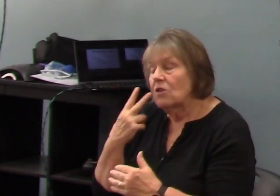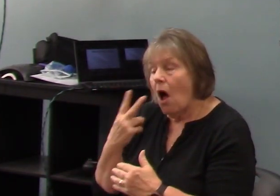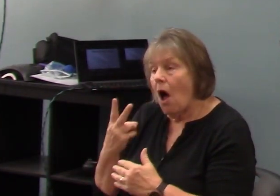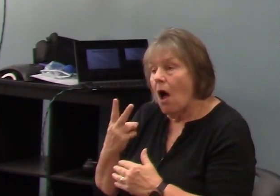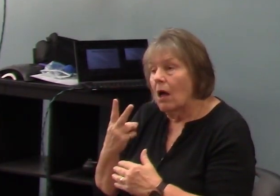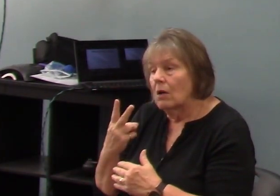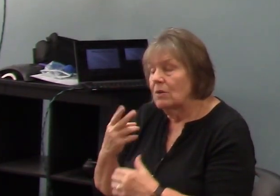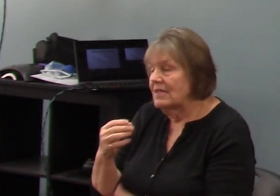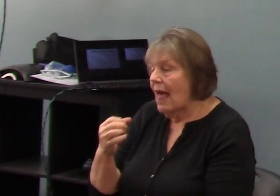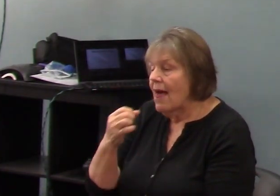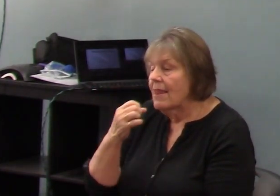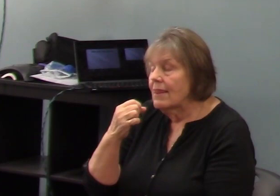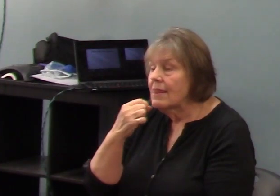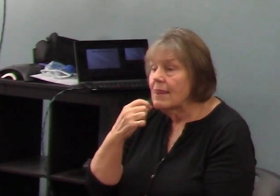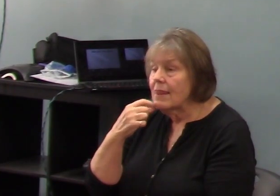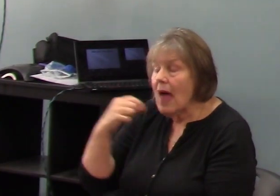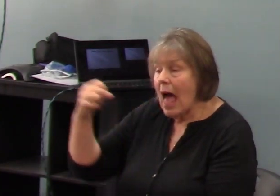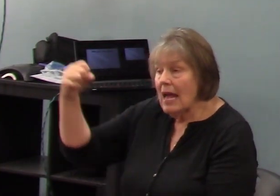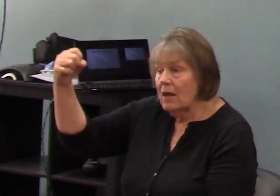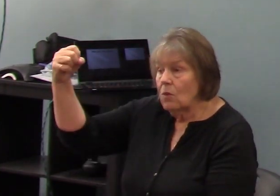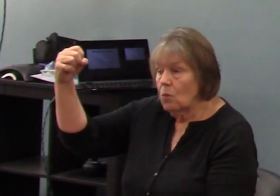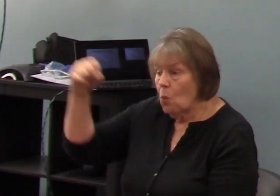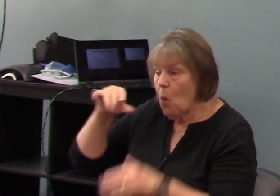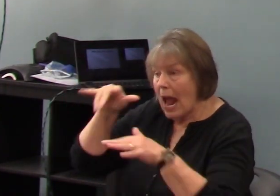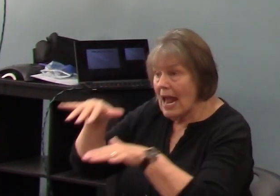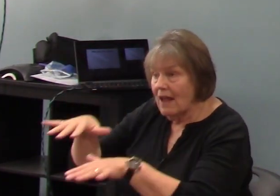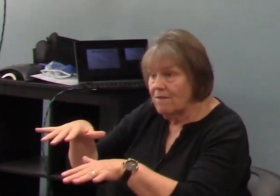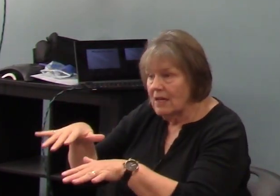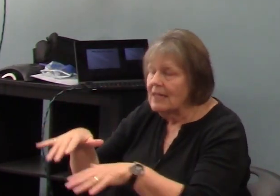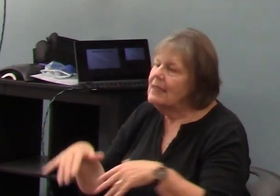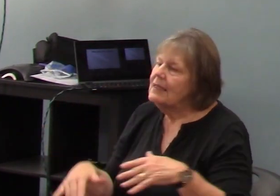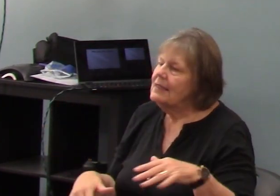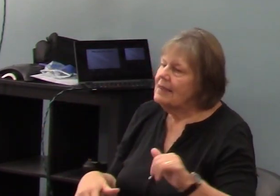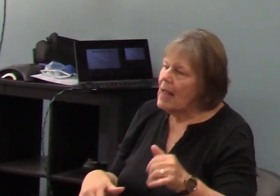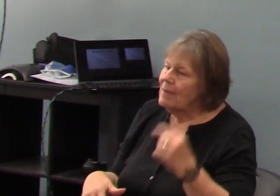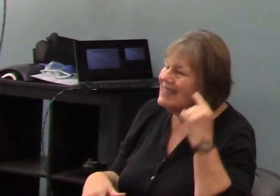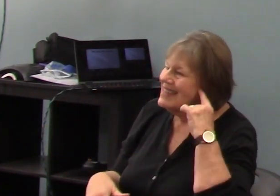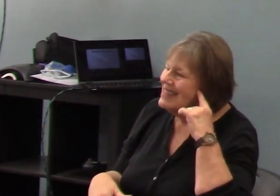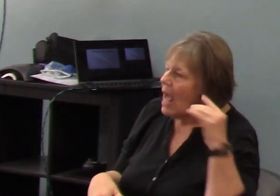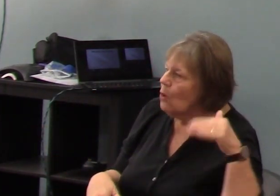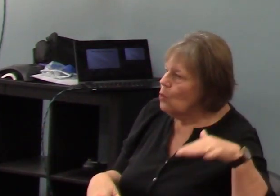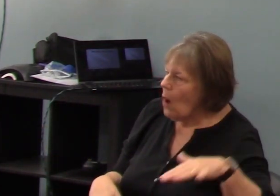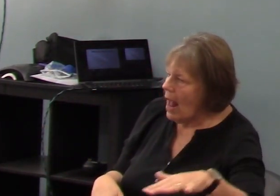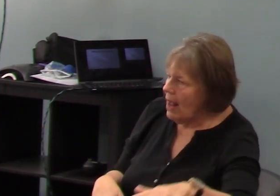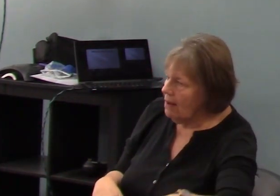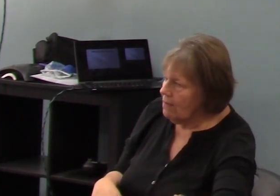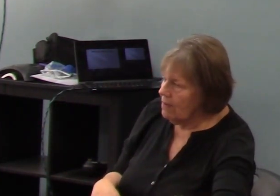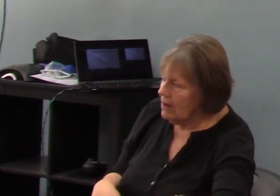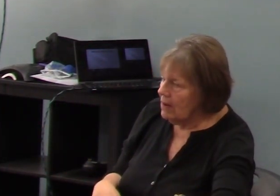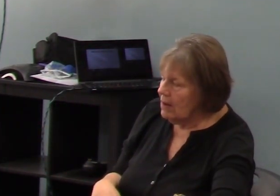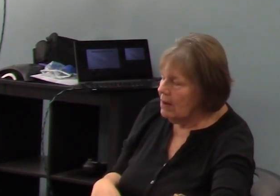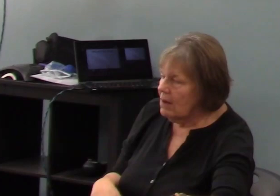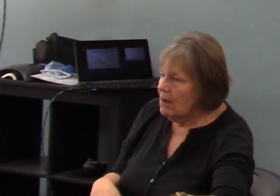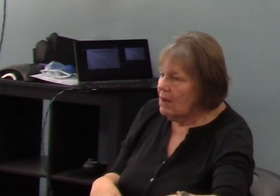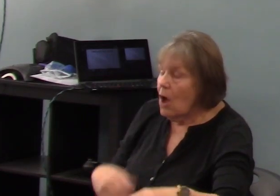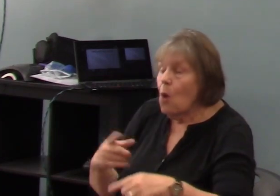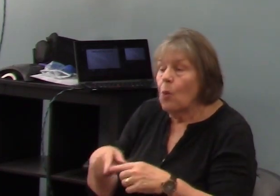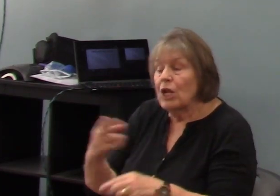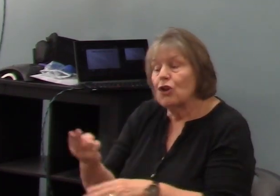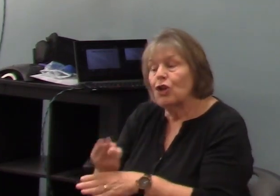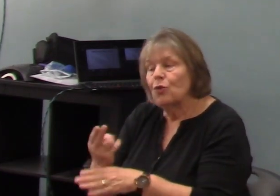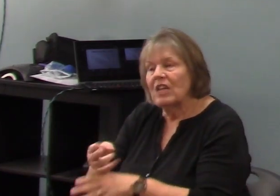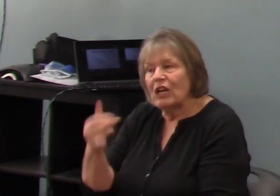light wave is the same as a sound wave, right? When you are using your cell phone, it's